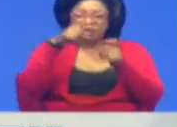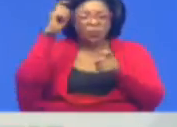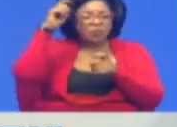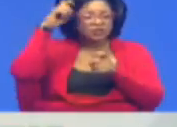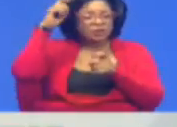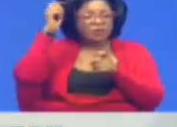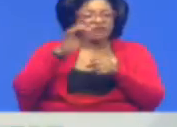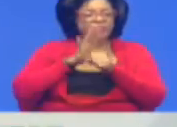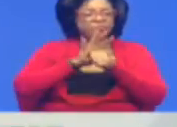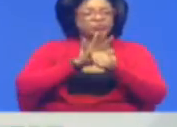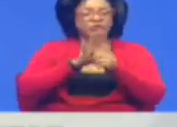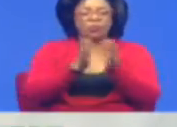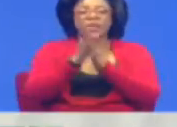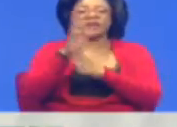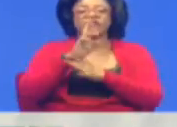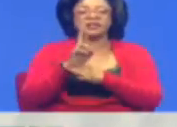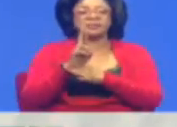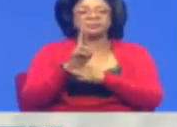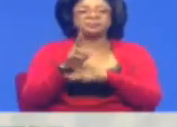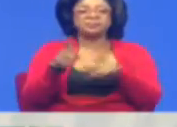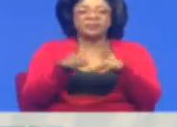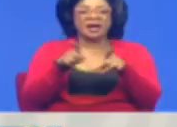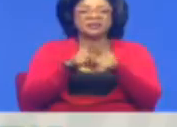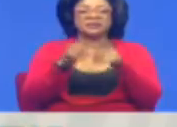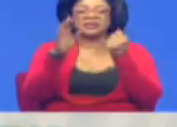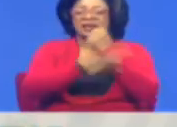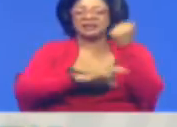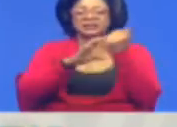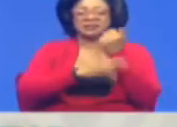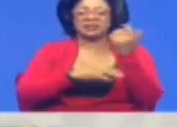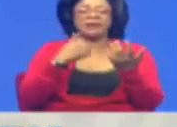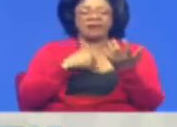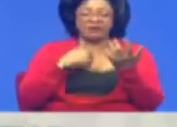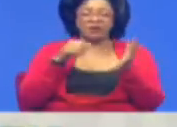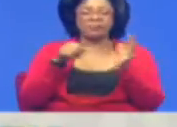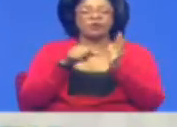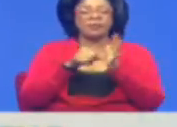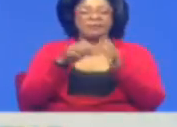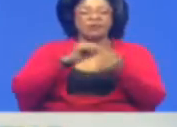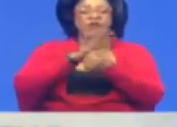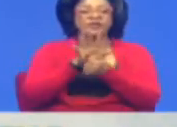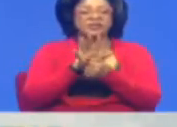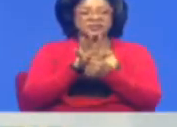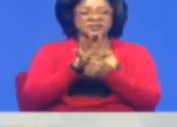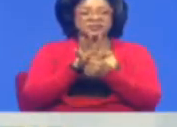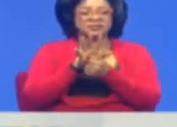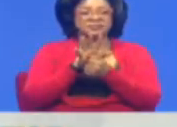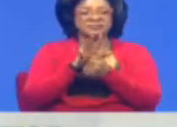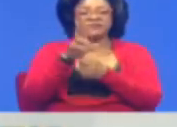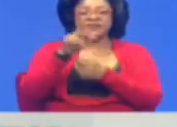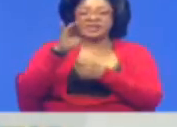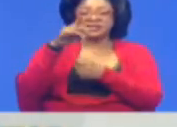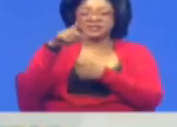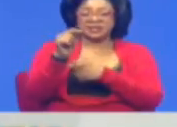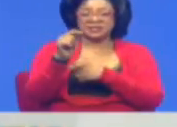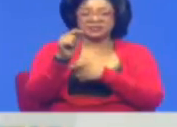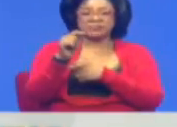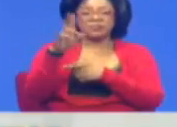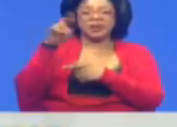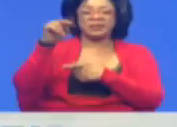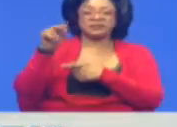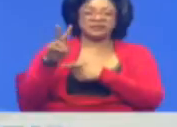through with a referendum while the country is in the throes of COVID-19. Vincent Odur, NTV.